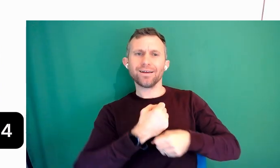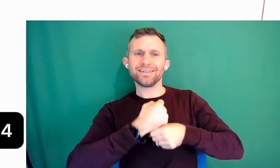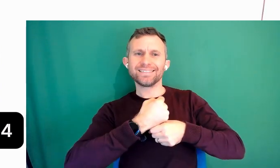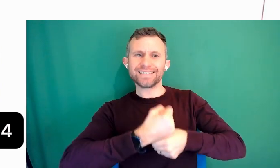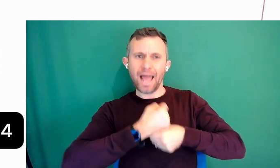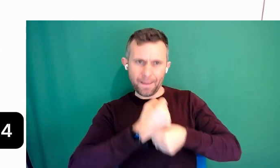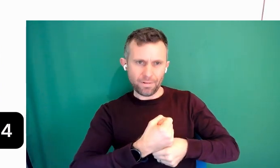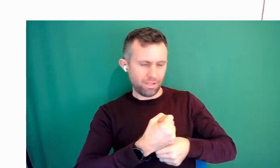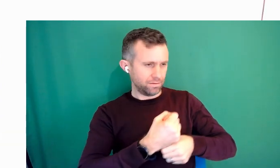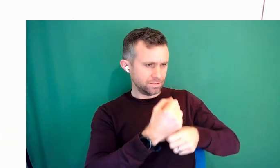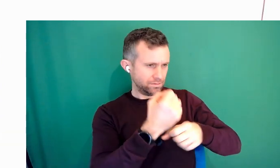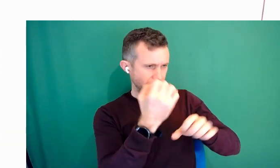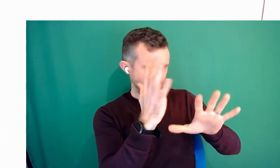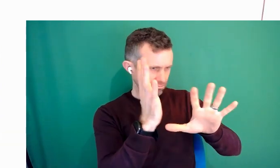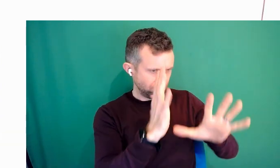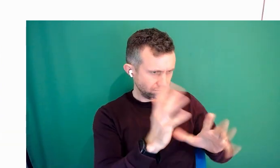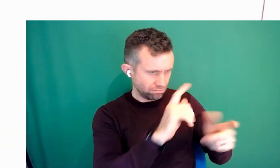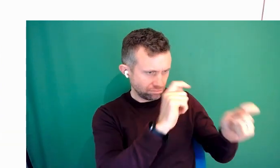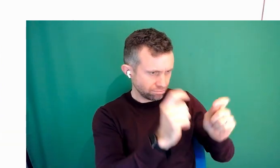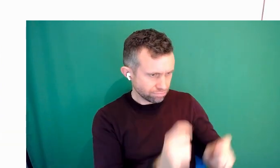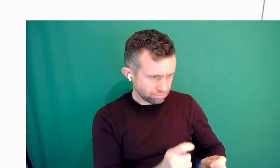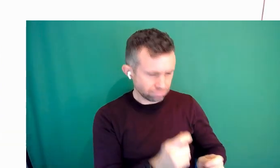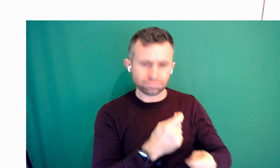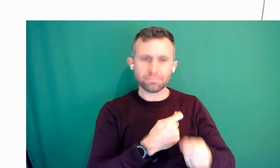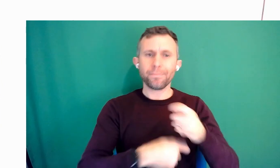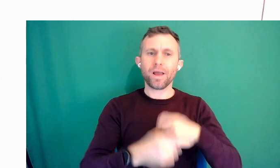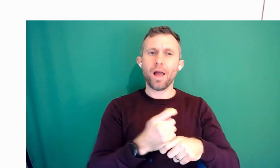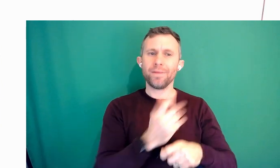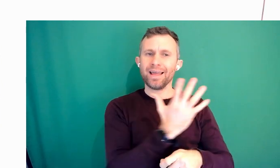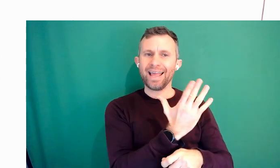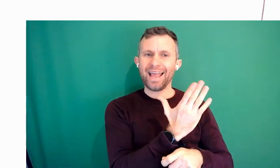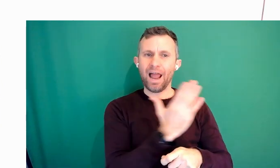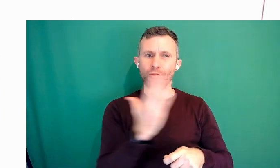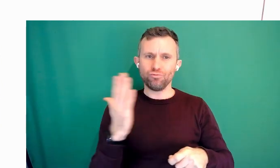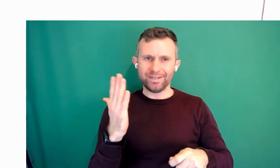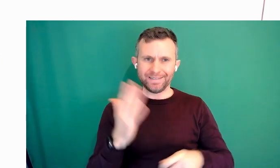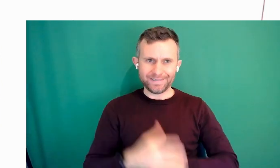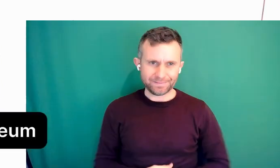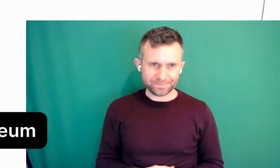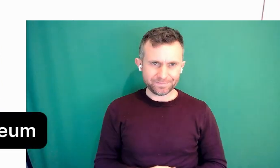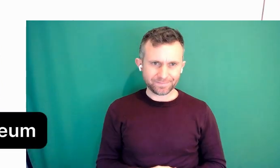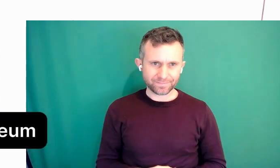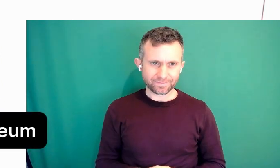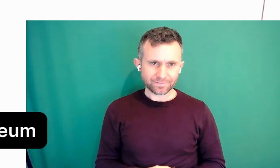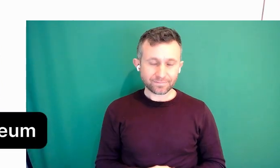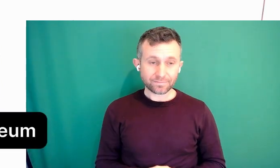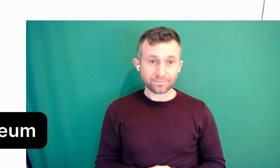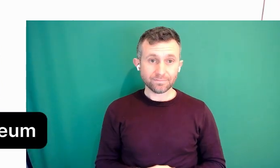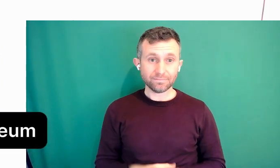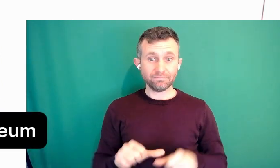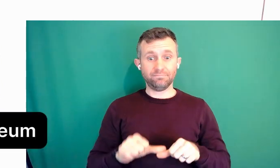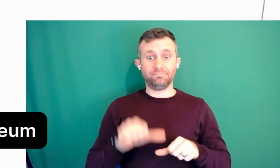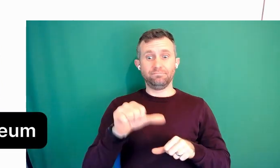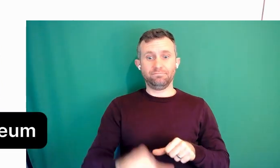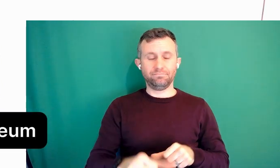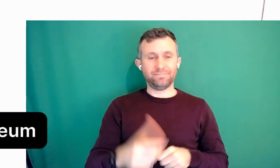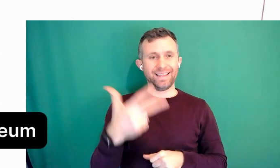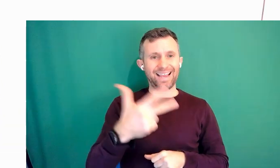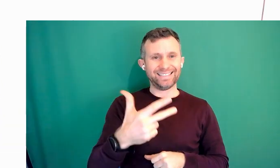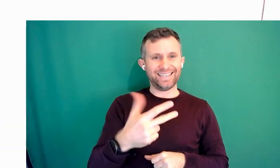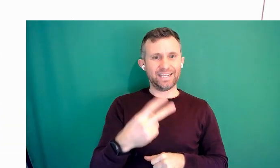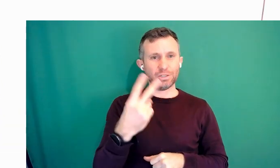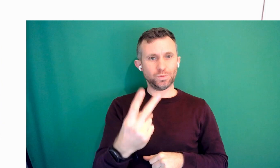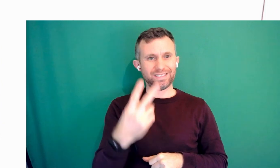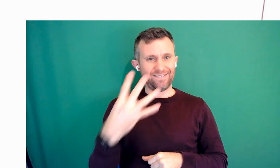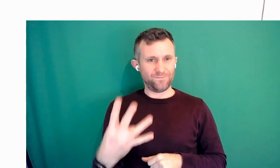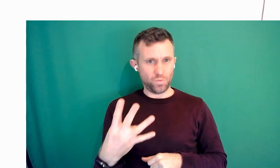number 14, keeping the back stables for his gallery. When you think about the shape of the original museum,